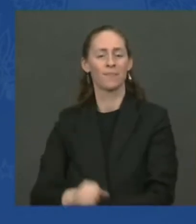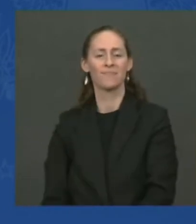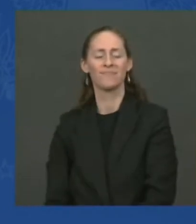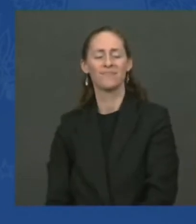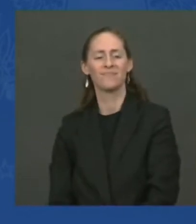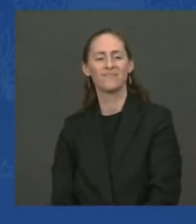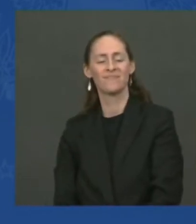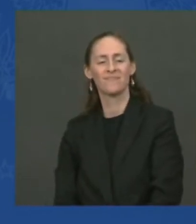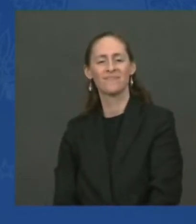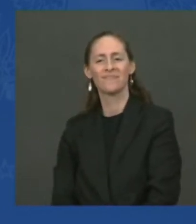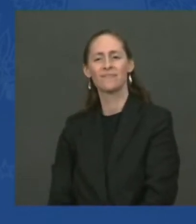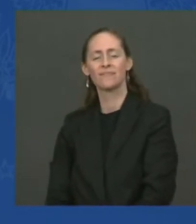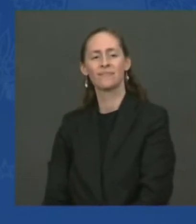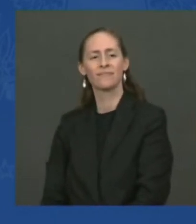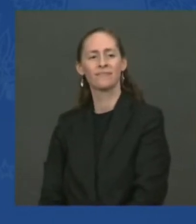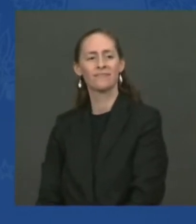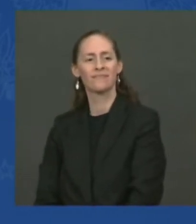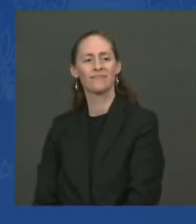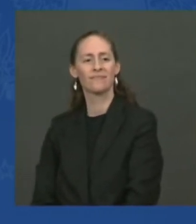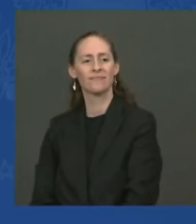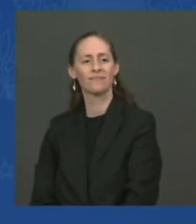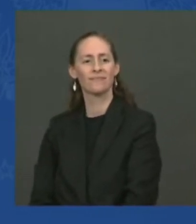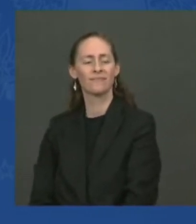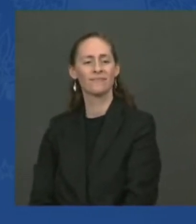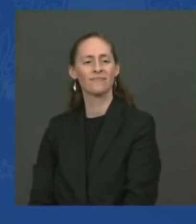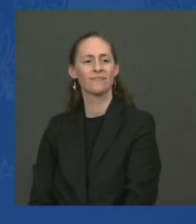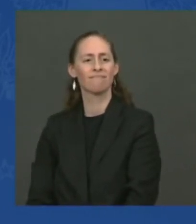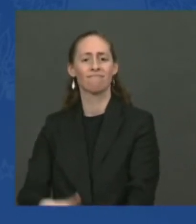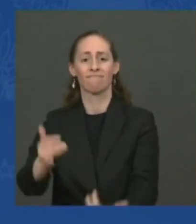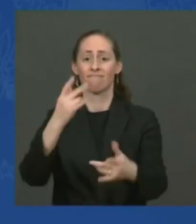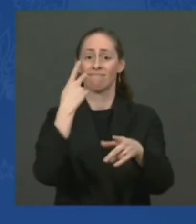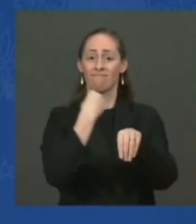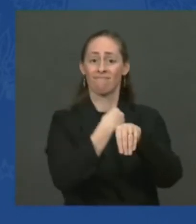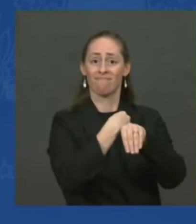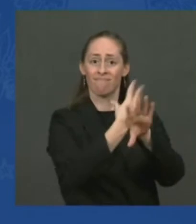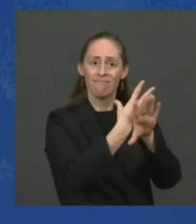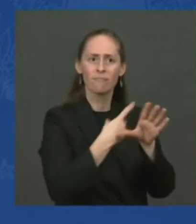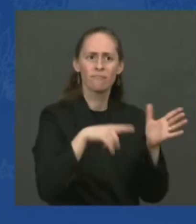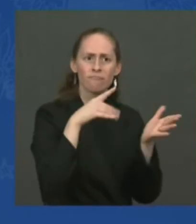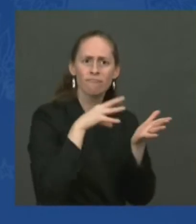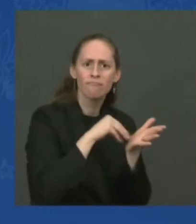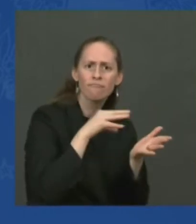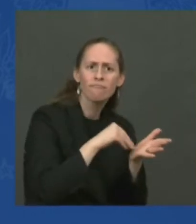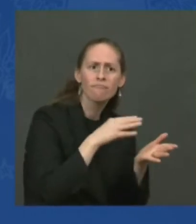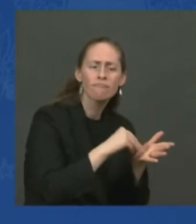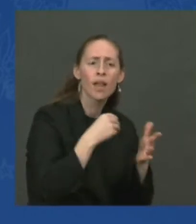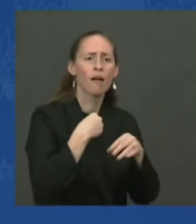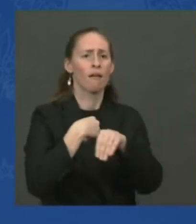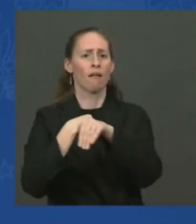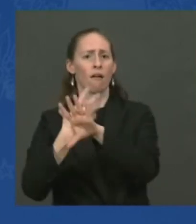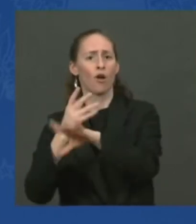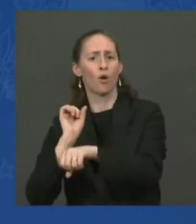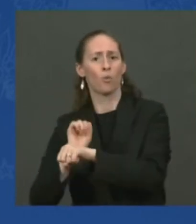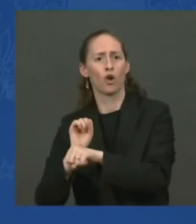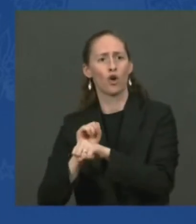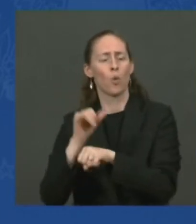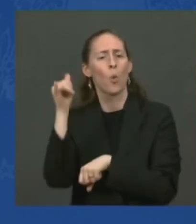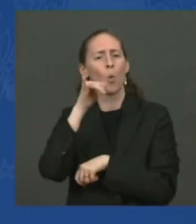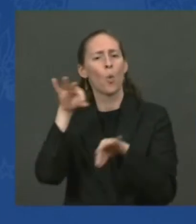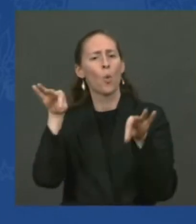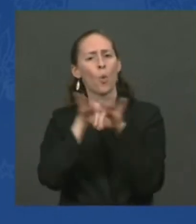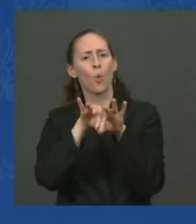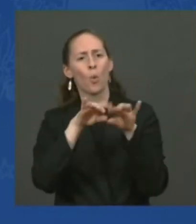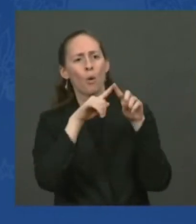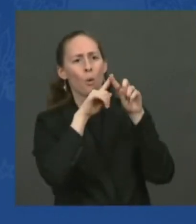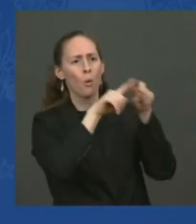saw with remote learning, remote working during the pandemic, access to high-speed internet is essential. And access to